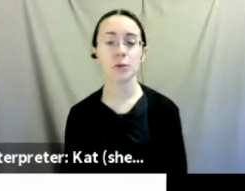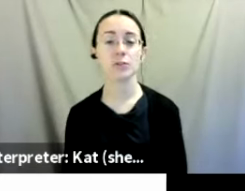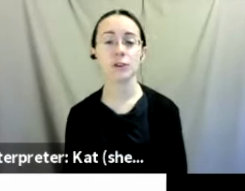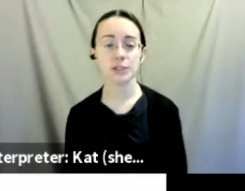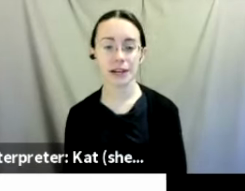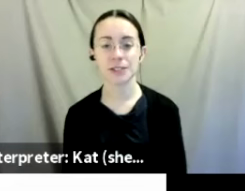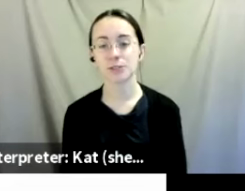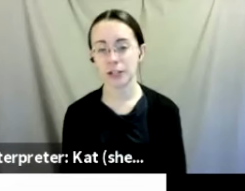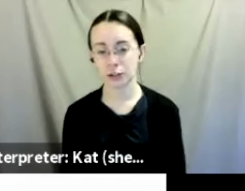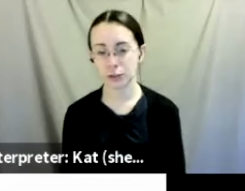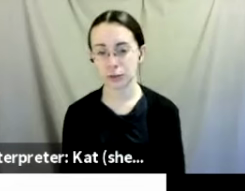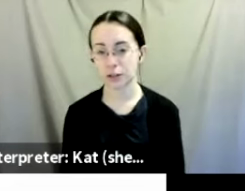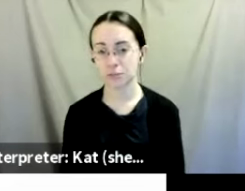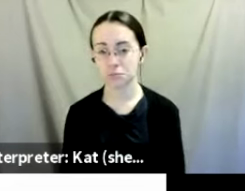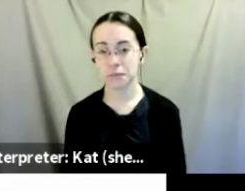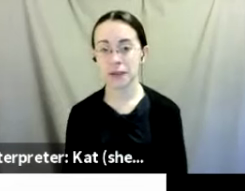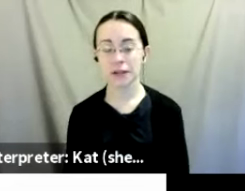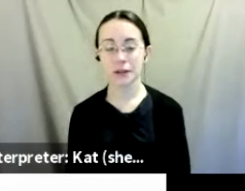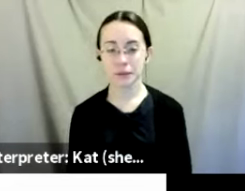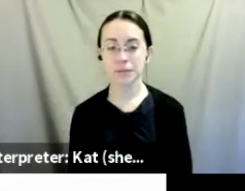option if they preferred to have a different interviewer.